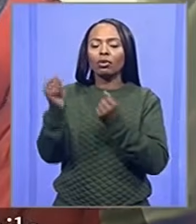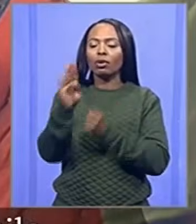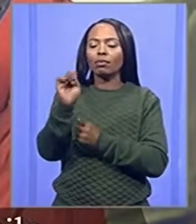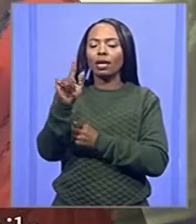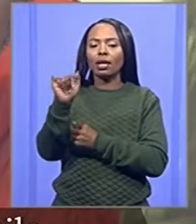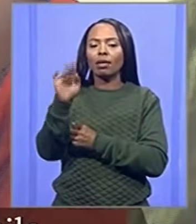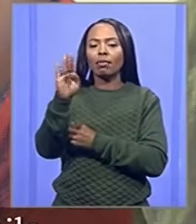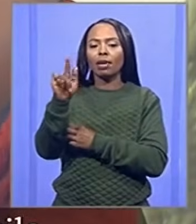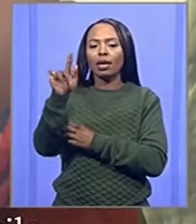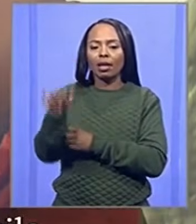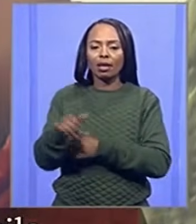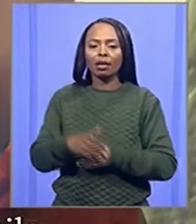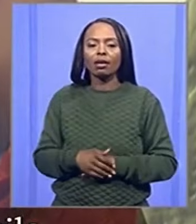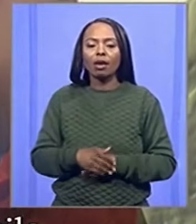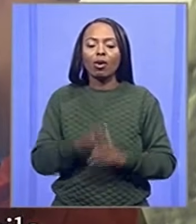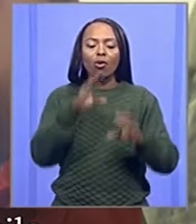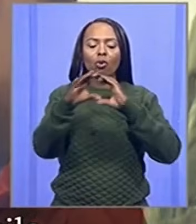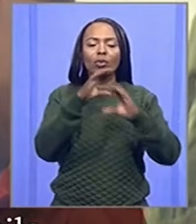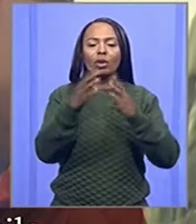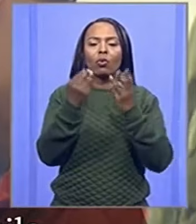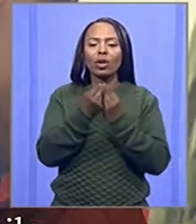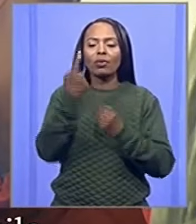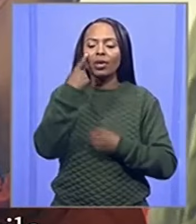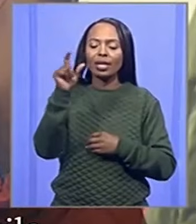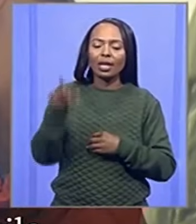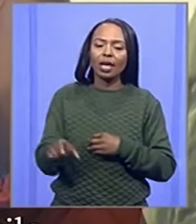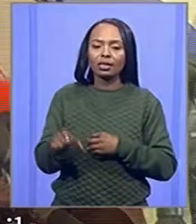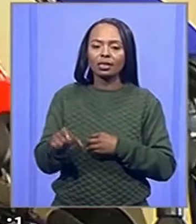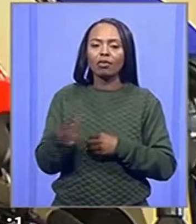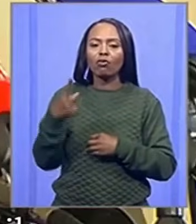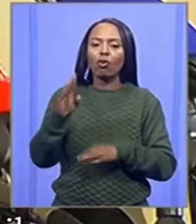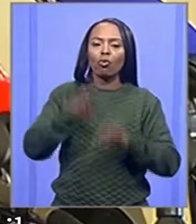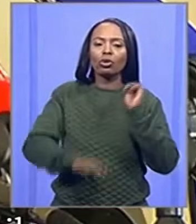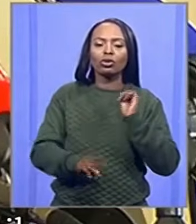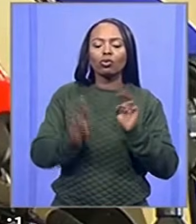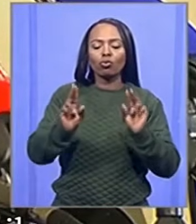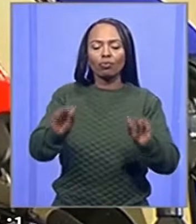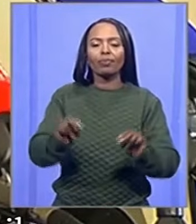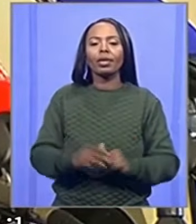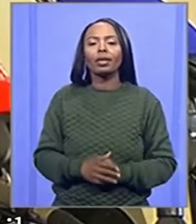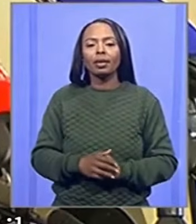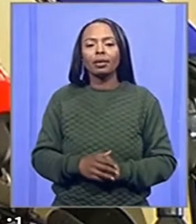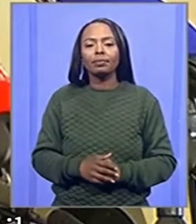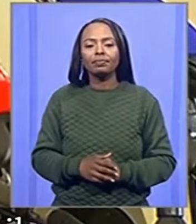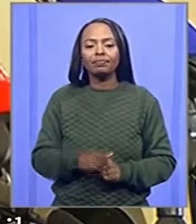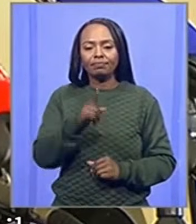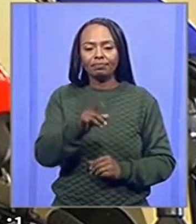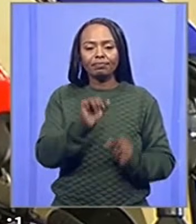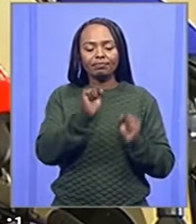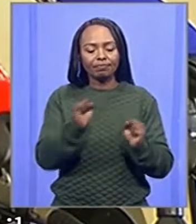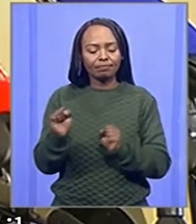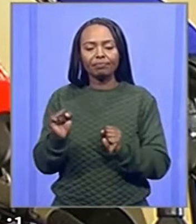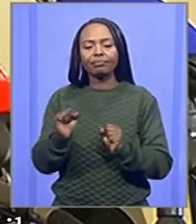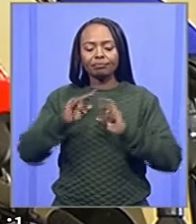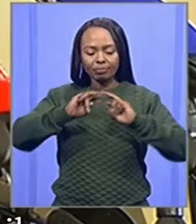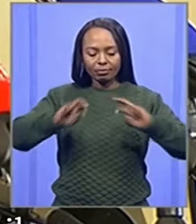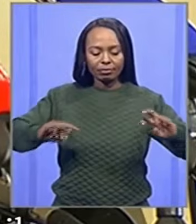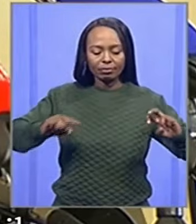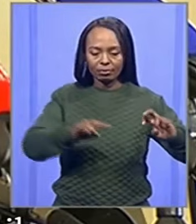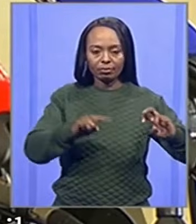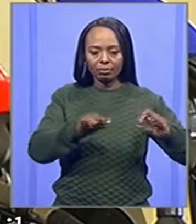He must refrain from any communication with the witnesses for the prosecution. His passport shall remain in custody of the investigating